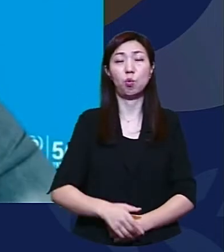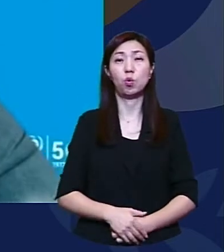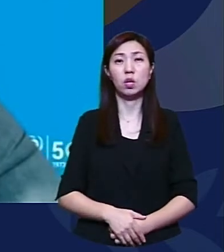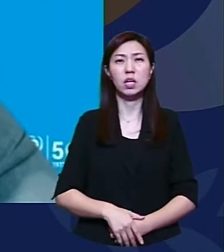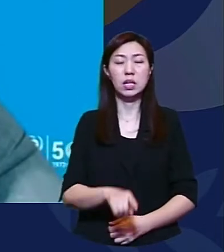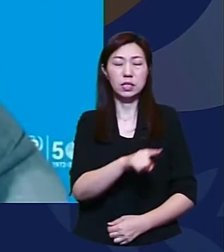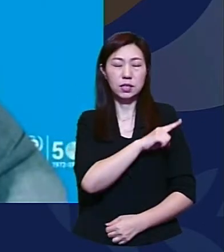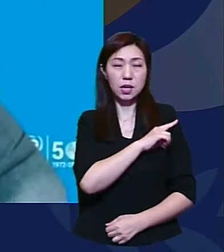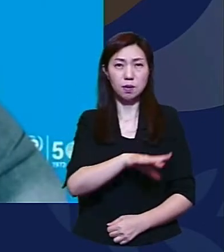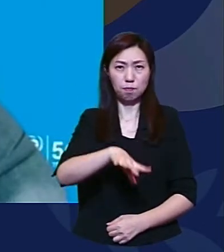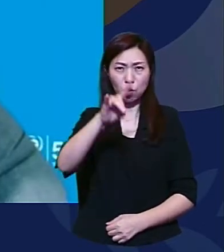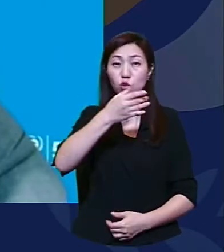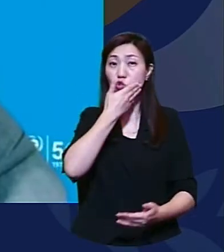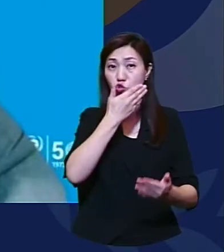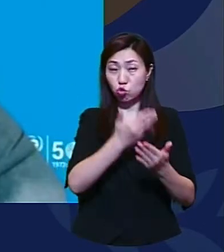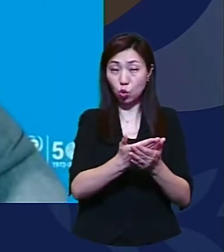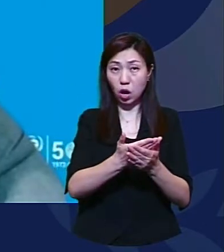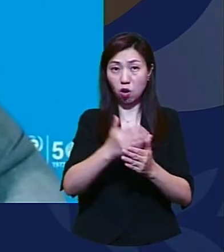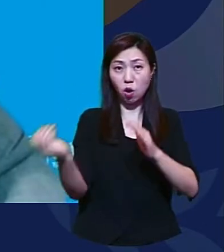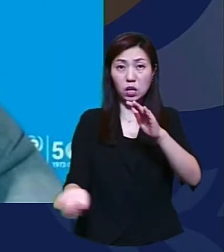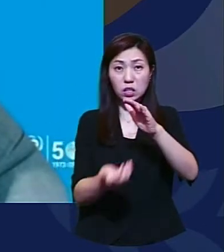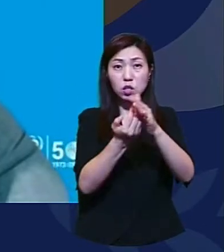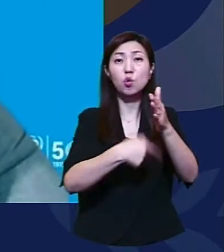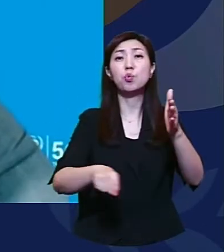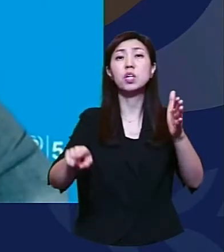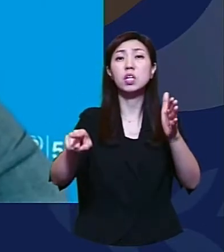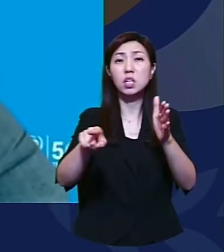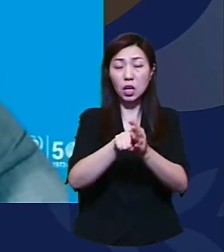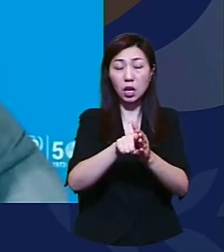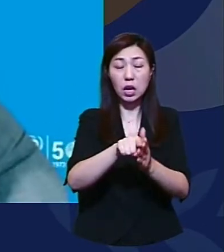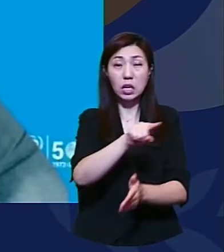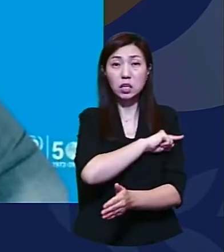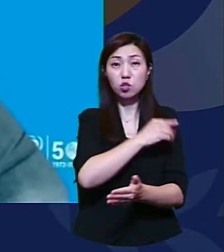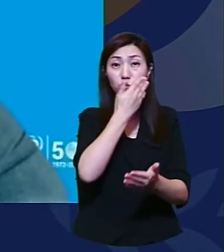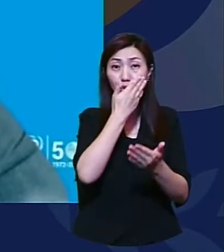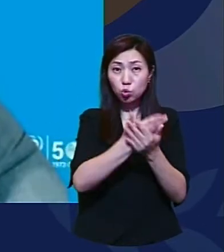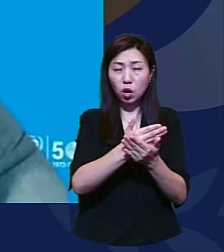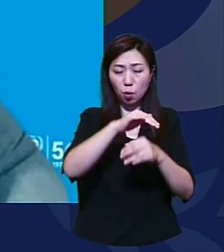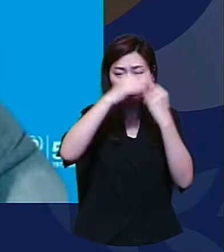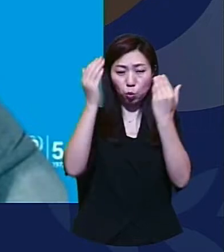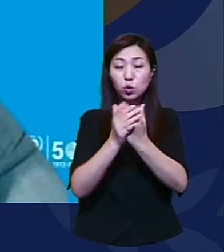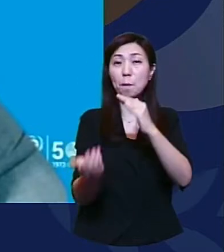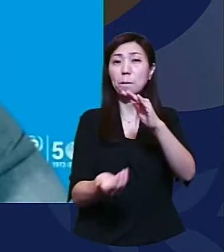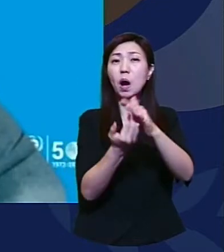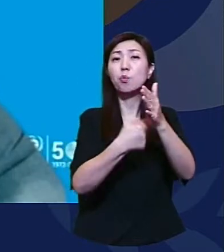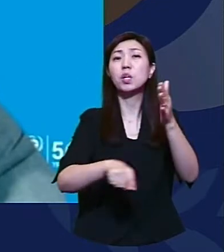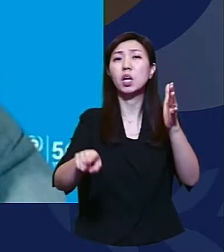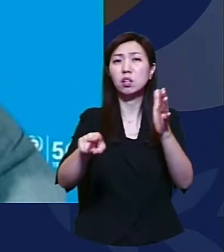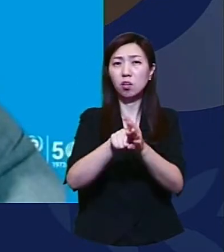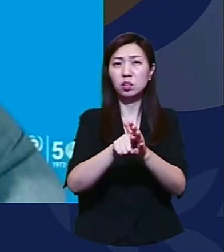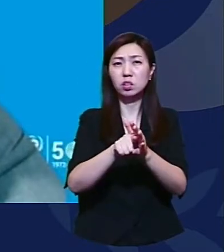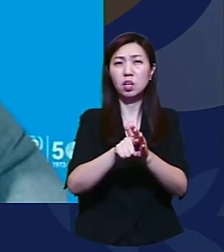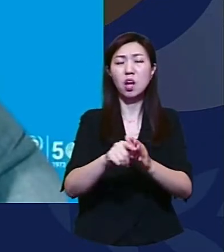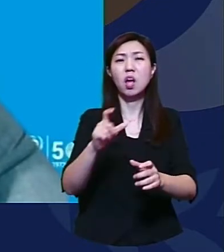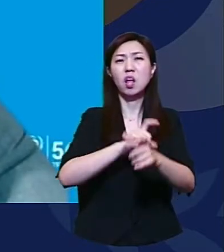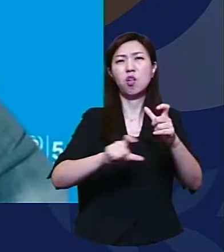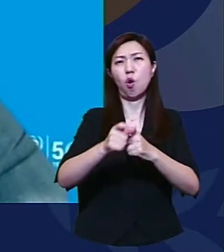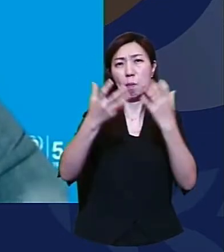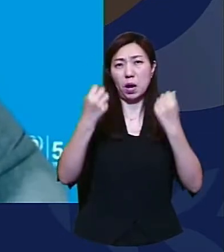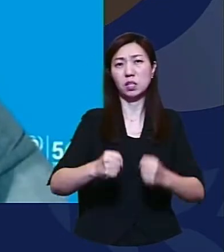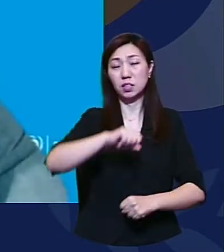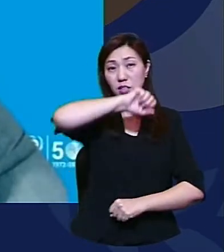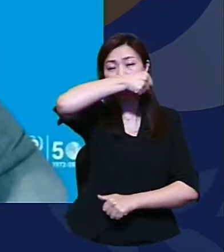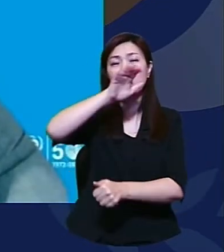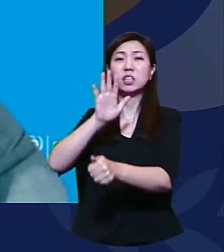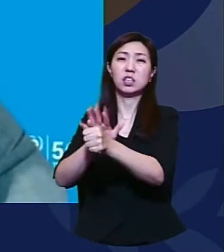I have outlined today a reality. And so we stand at a crossroads. The